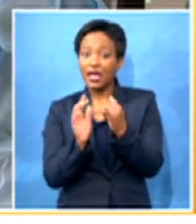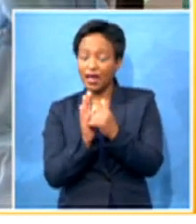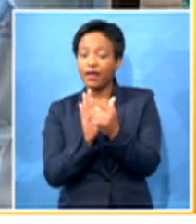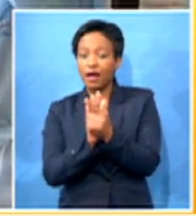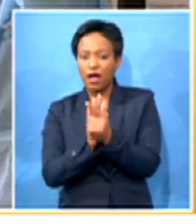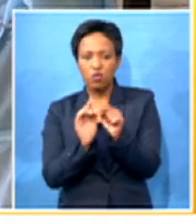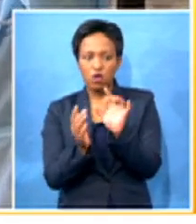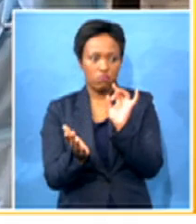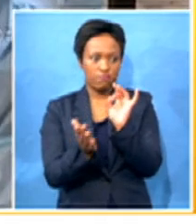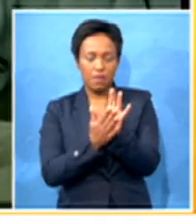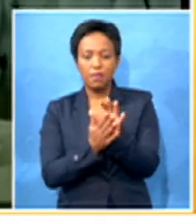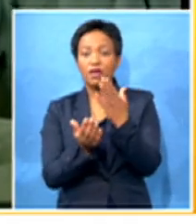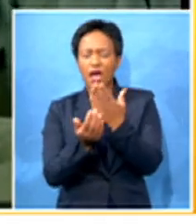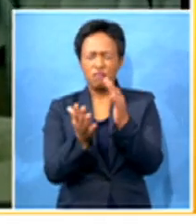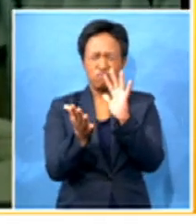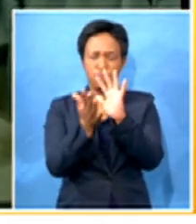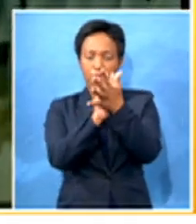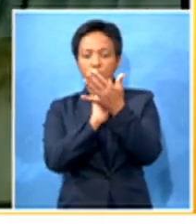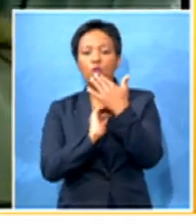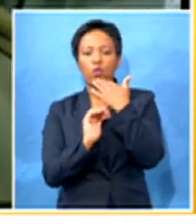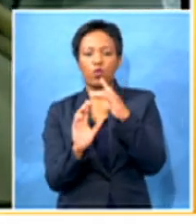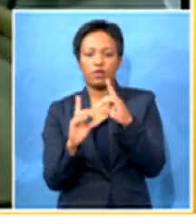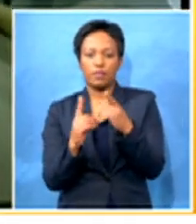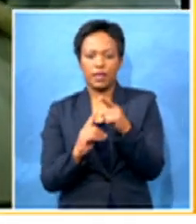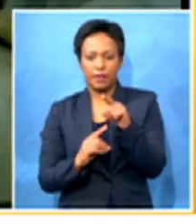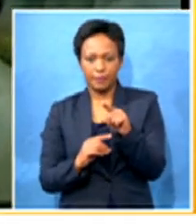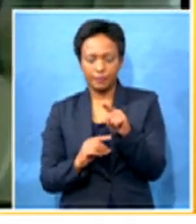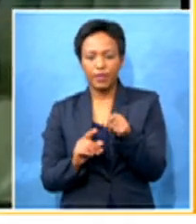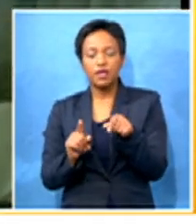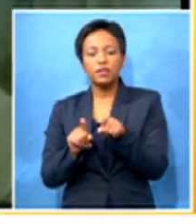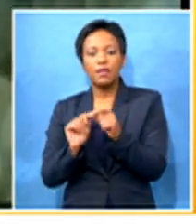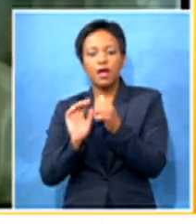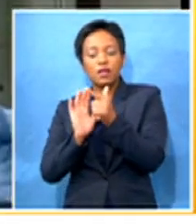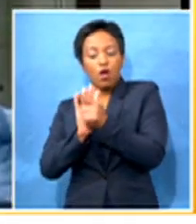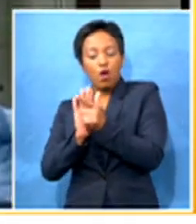a blow to the department itself. The law also favors